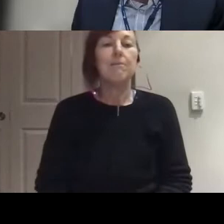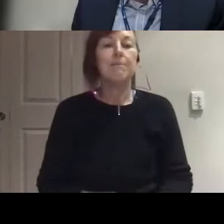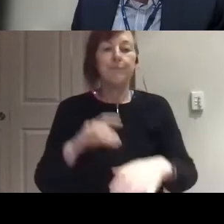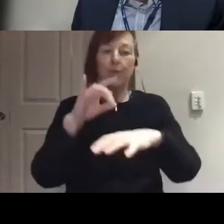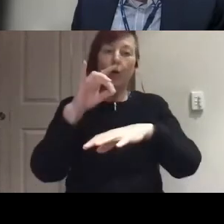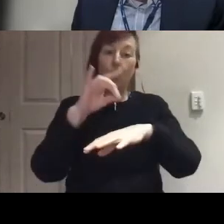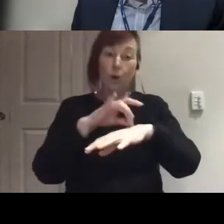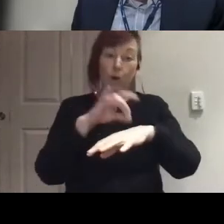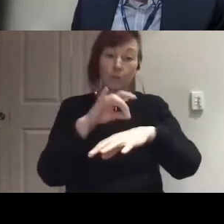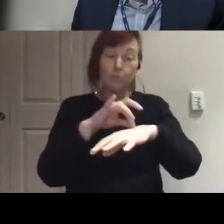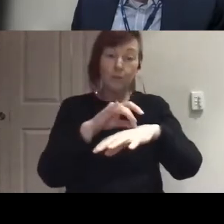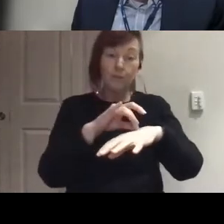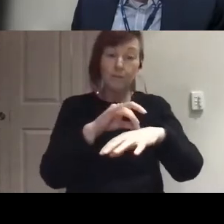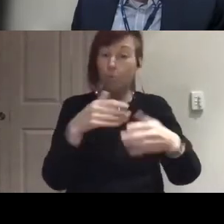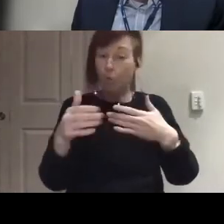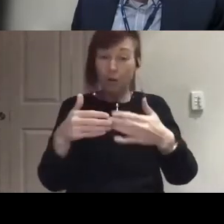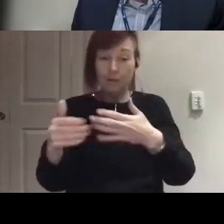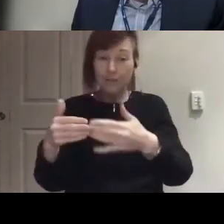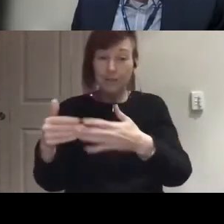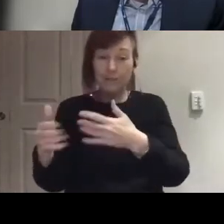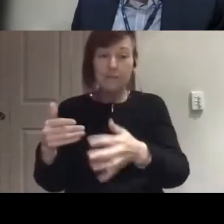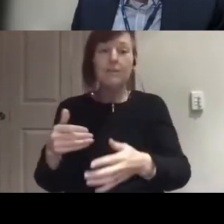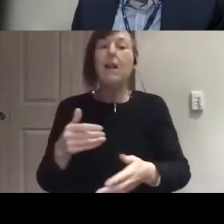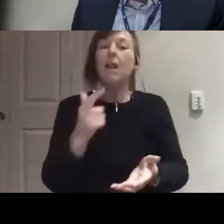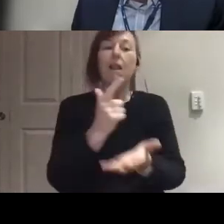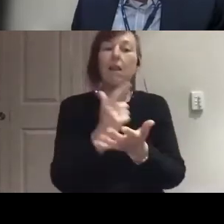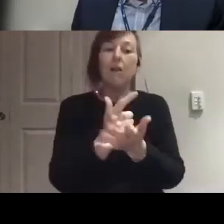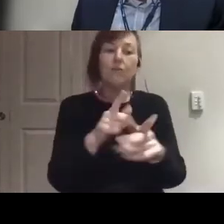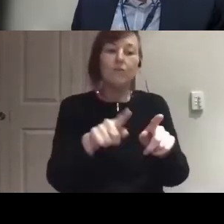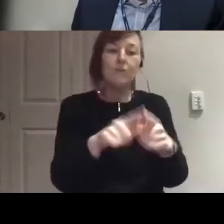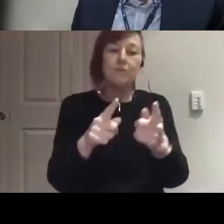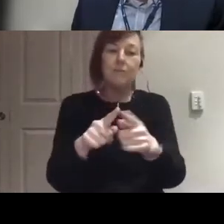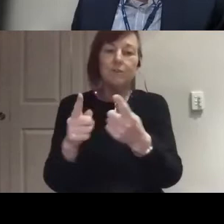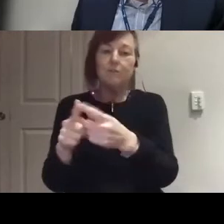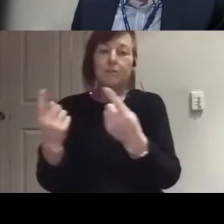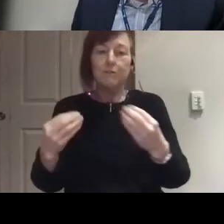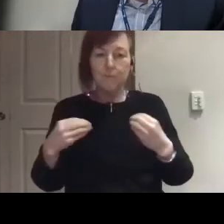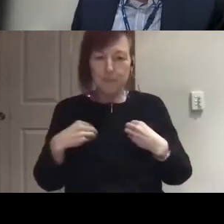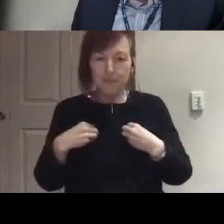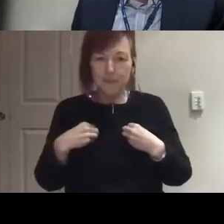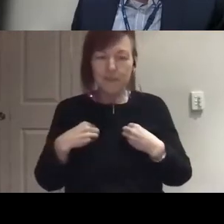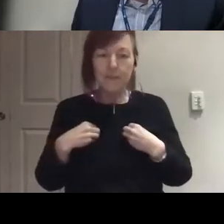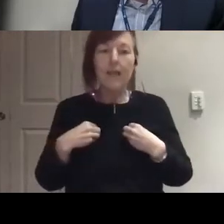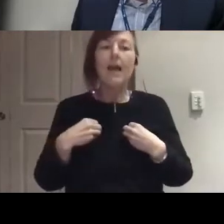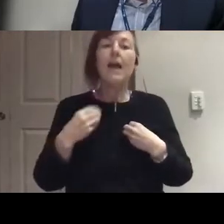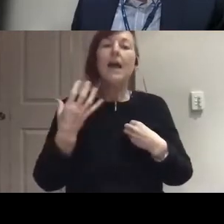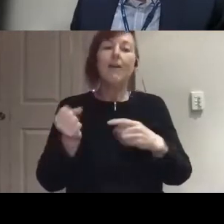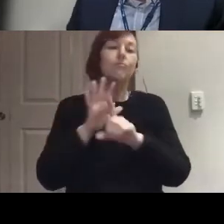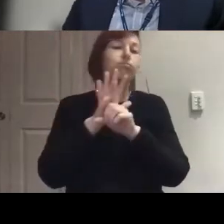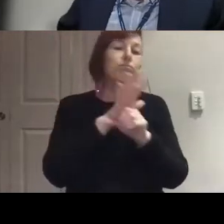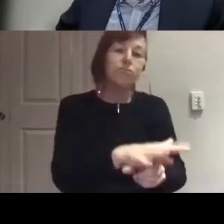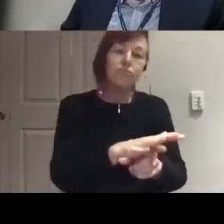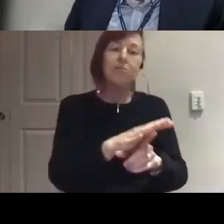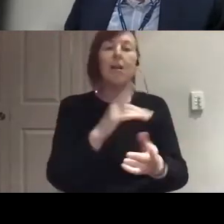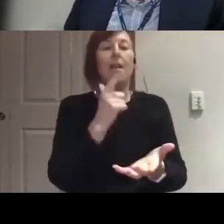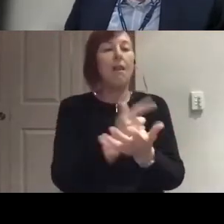GV Health, like all of the different businesses and premises in Shepparton, we've been fairly heavily impacted in